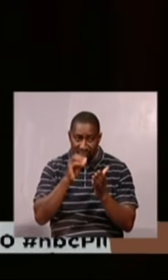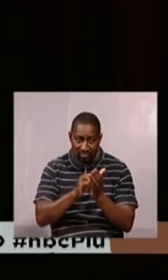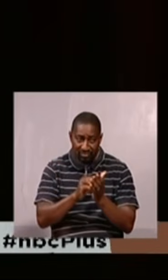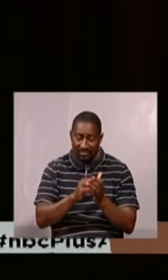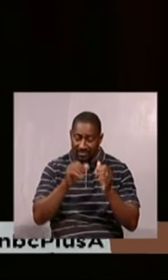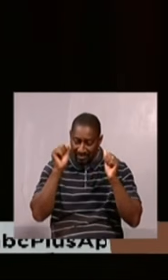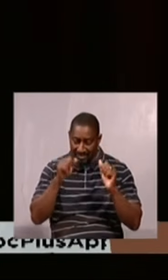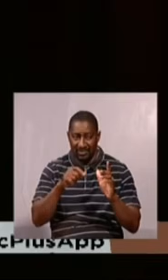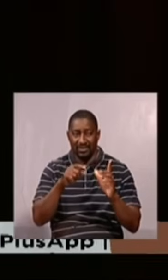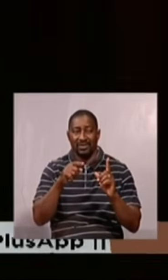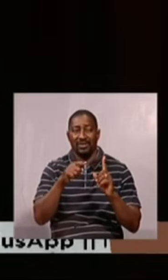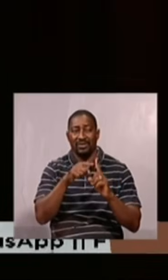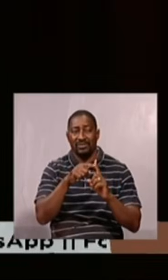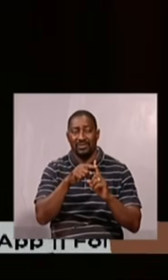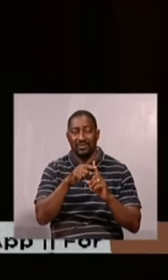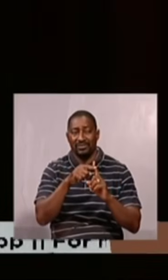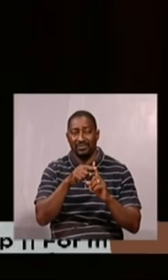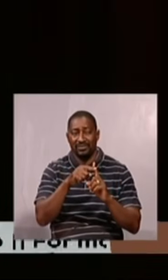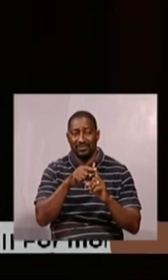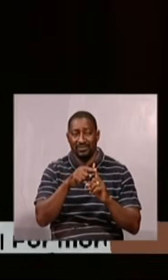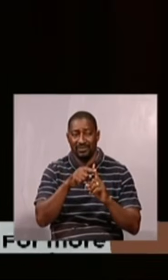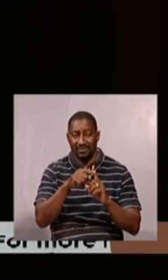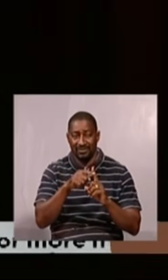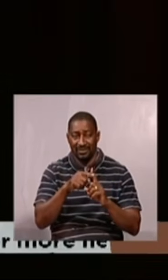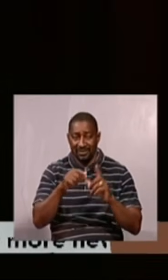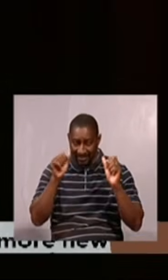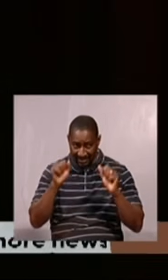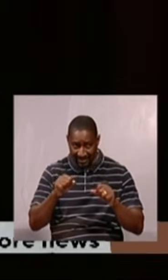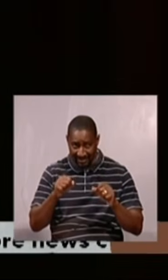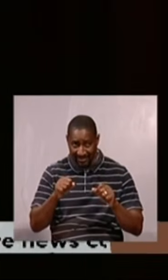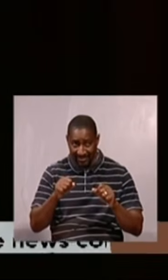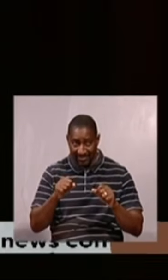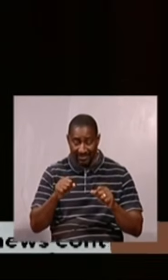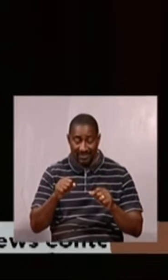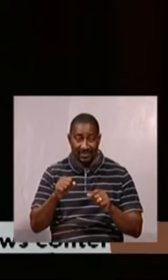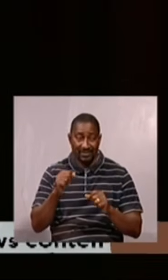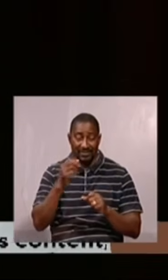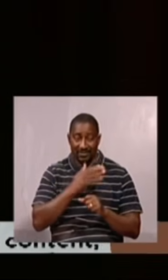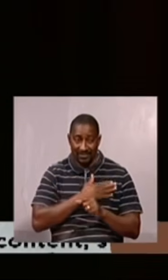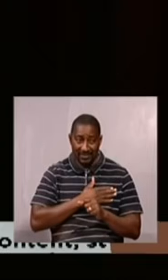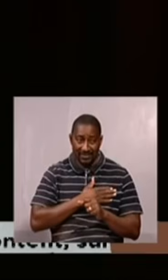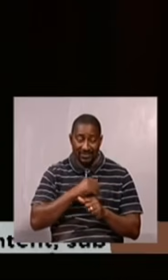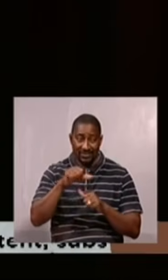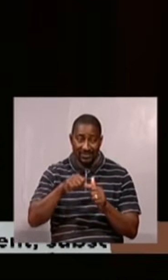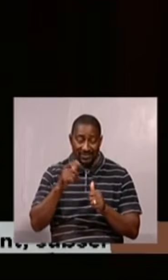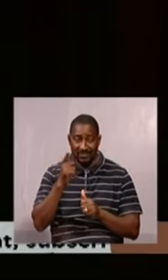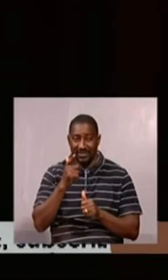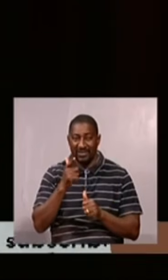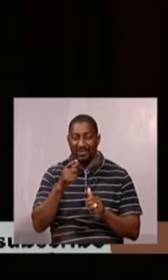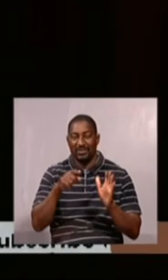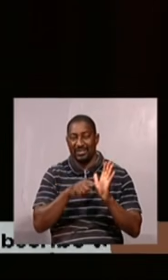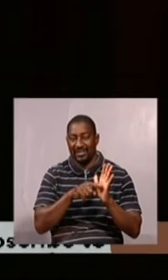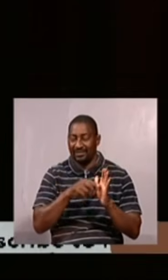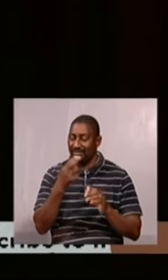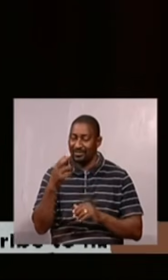be positive. Let's be that positive online content. It is possible. I think everybody now feels that social media is all negative, but let's change